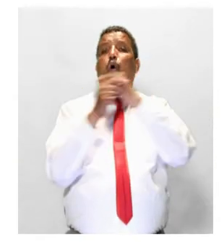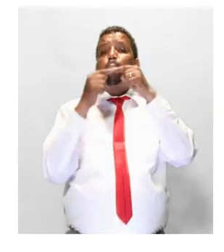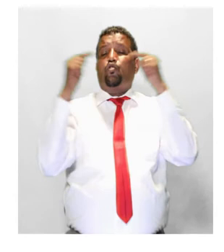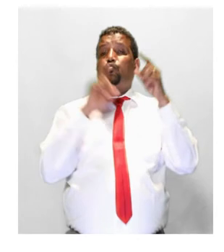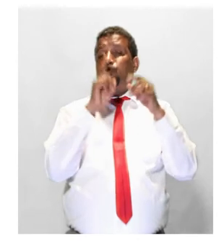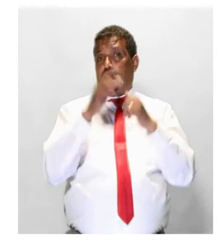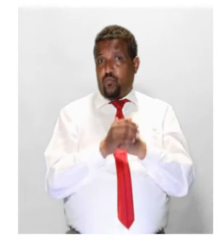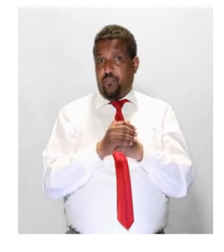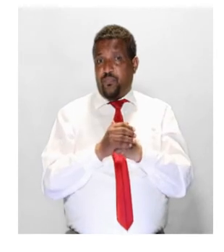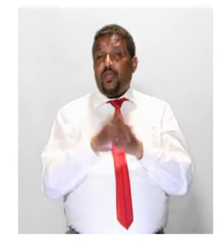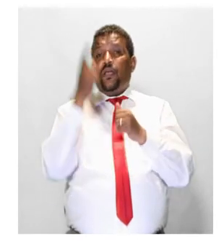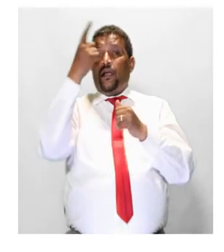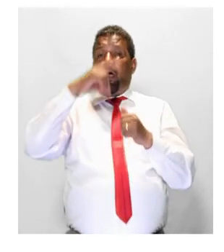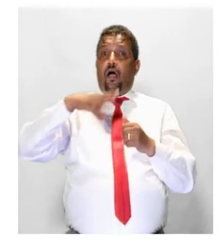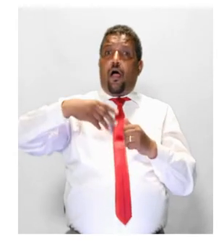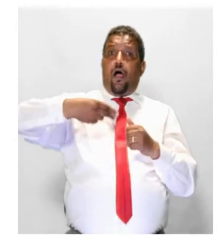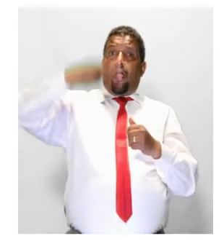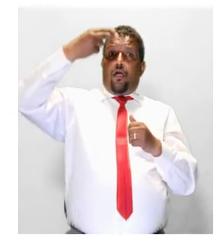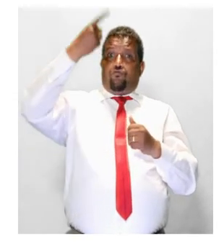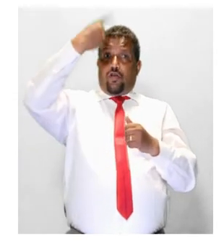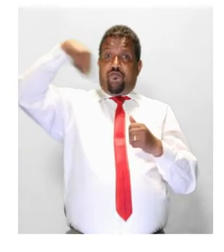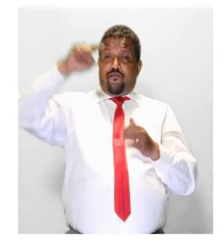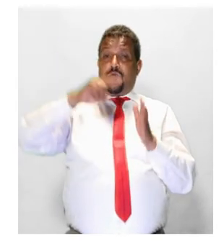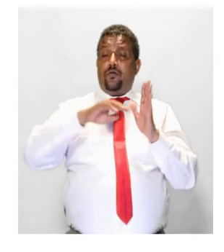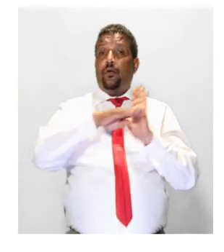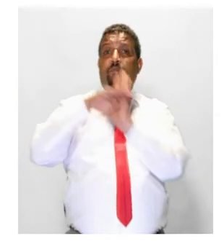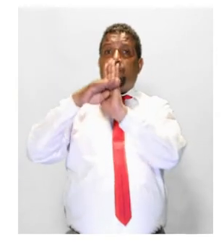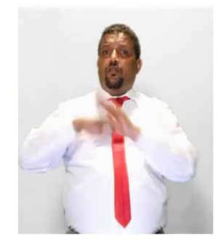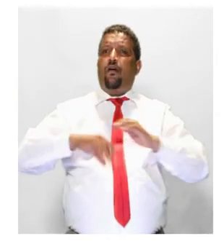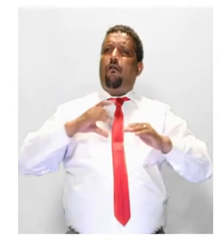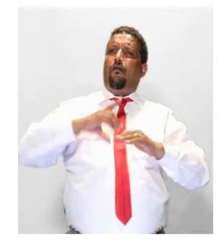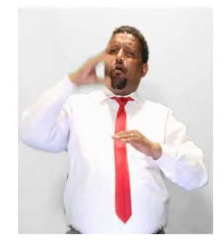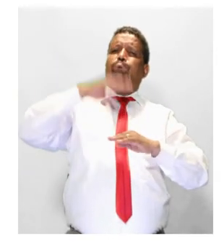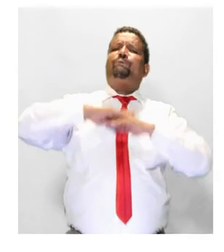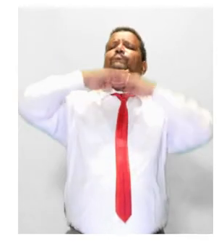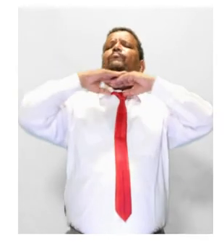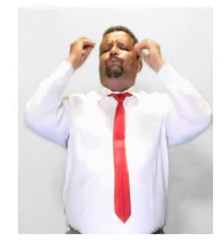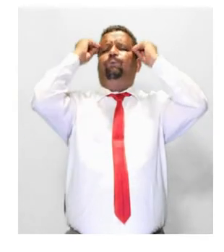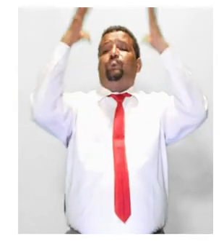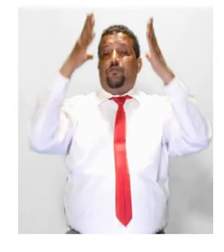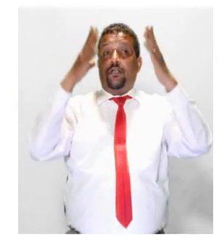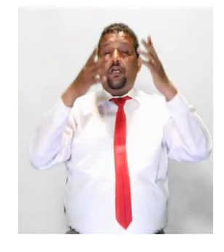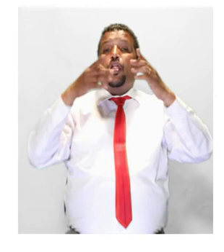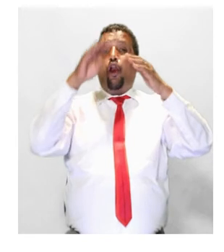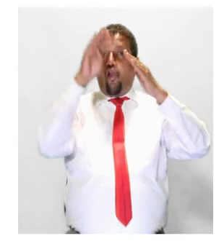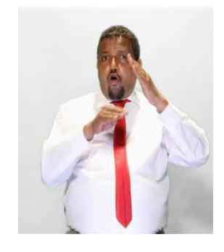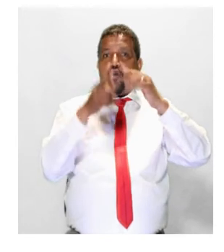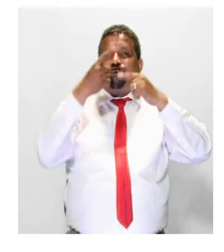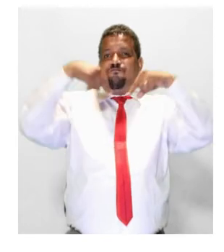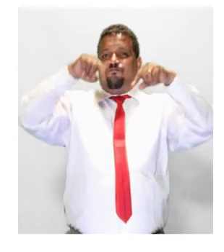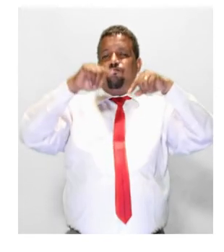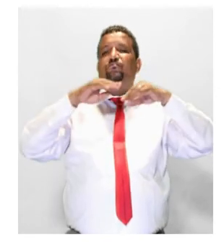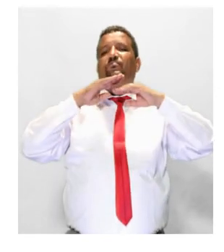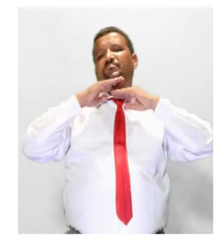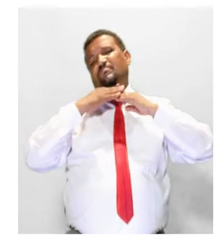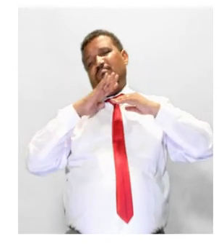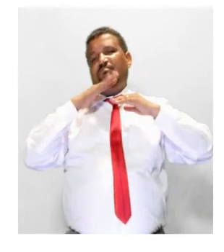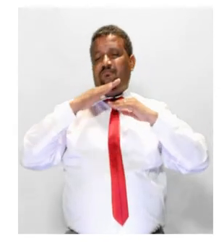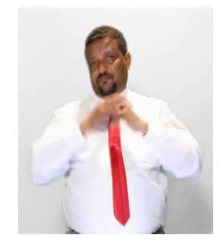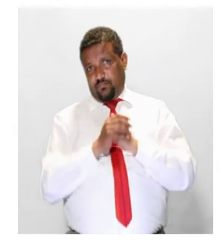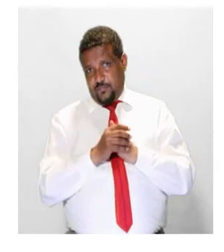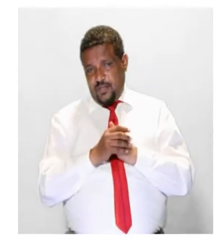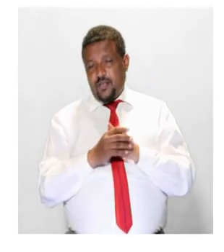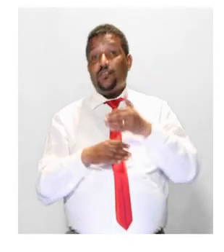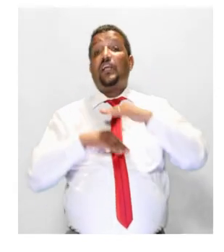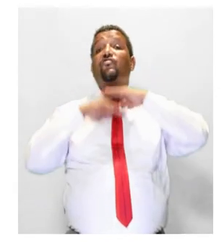indifference curves represent higher satisfaction, and lower indifference curves represent lower level of satisfaction.